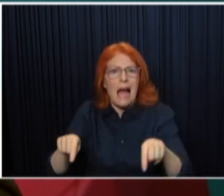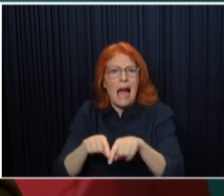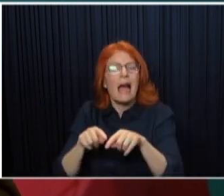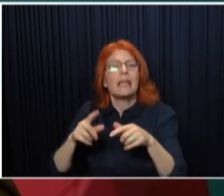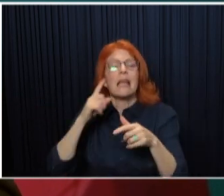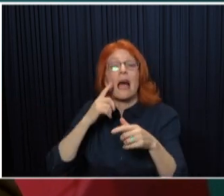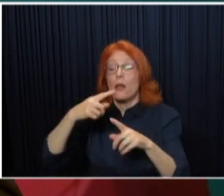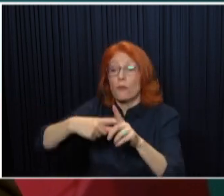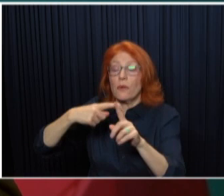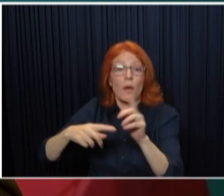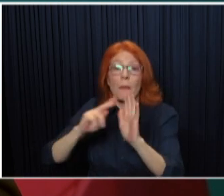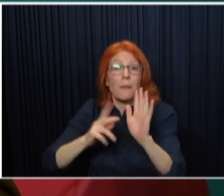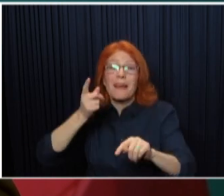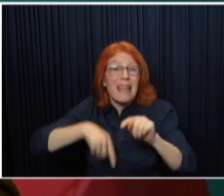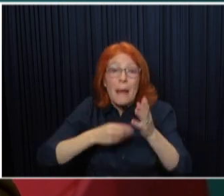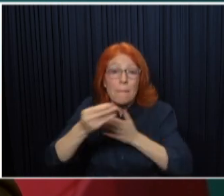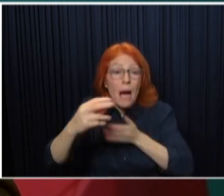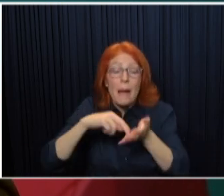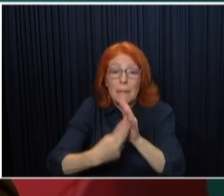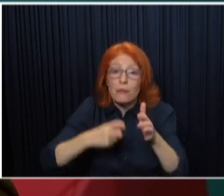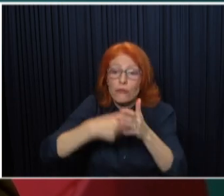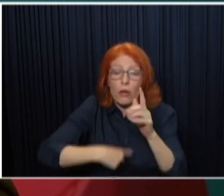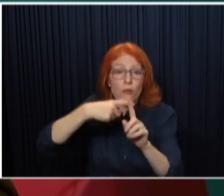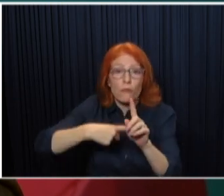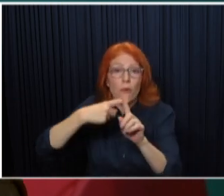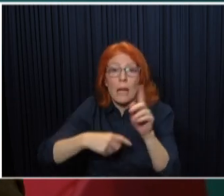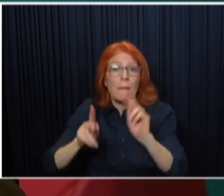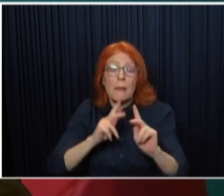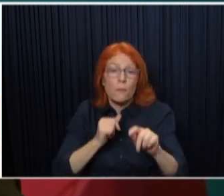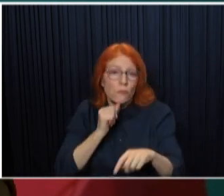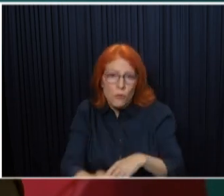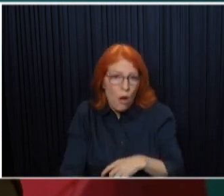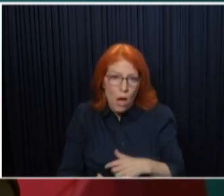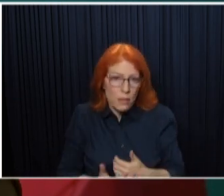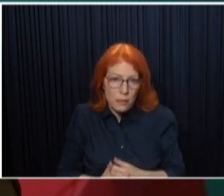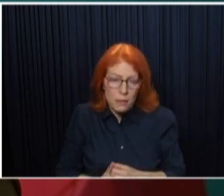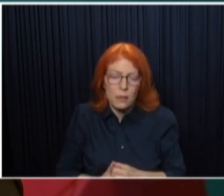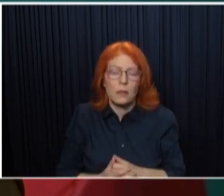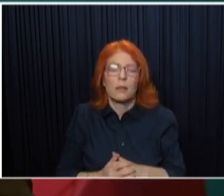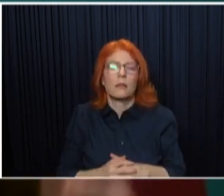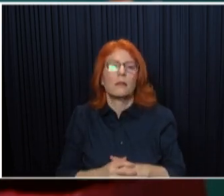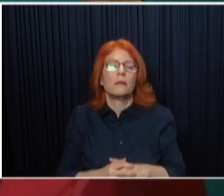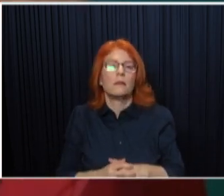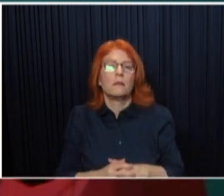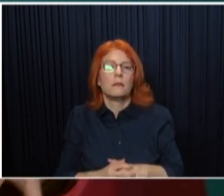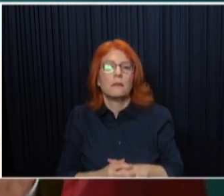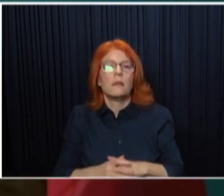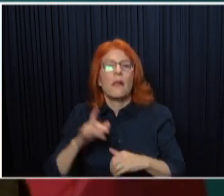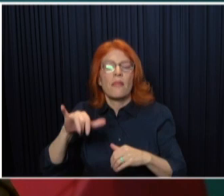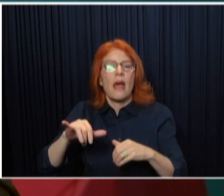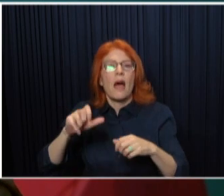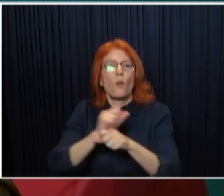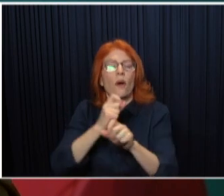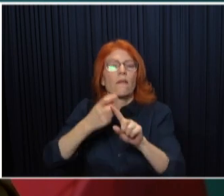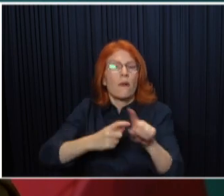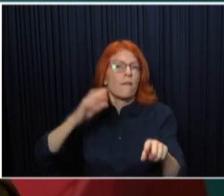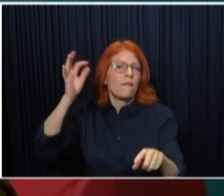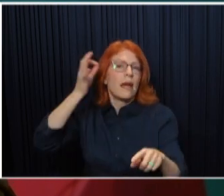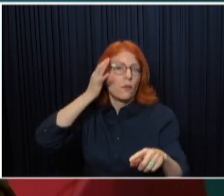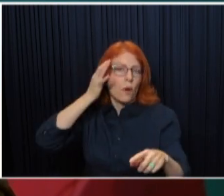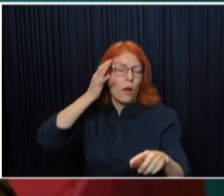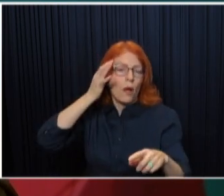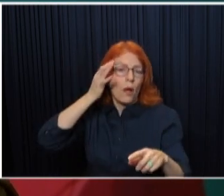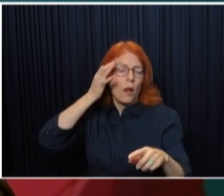so people can't buy them. Therefore, they're charging rent, and people are not doing that. That can be worked from the federal line